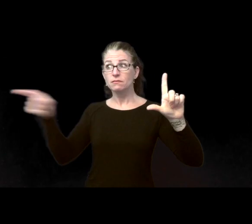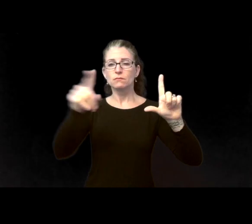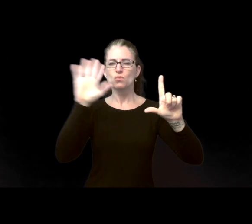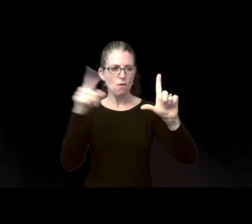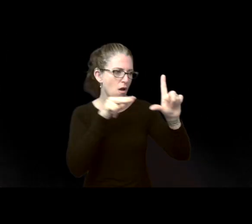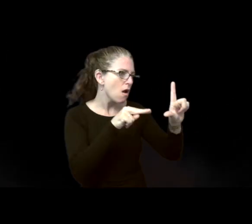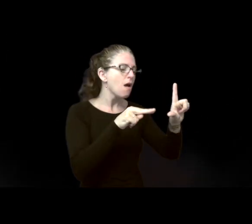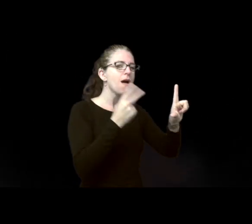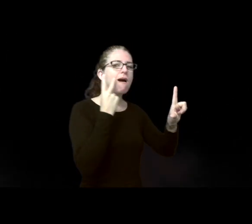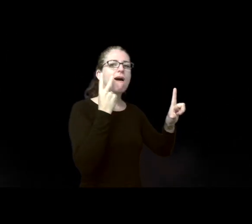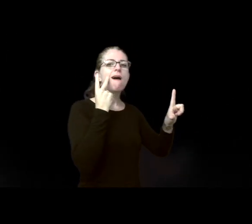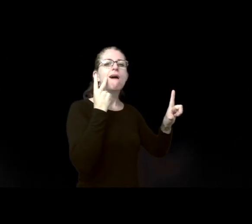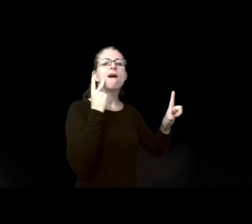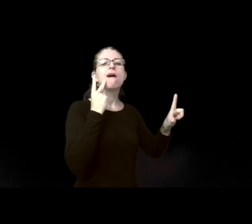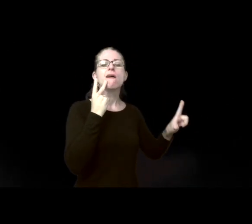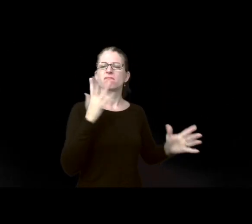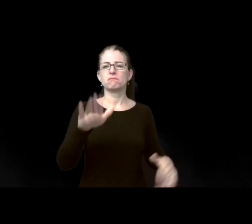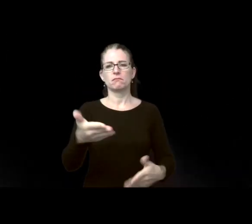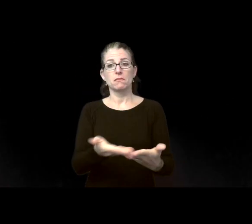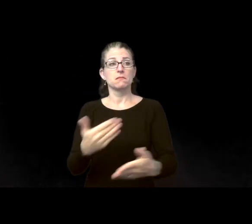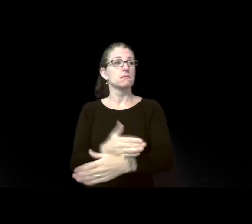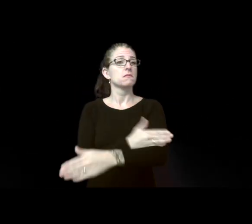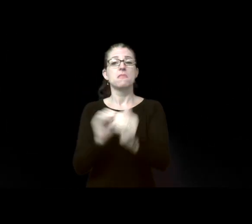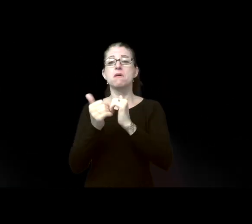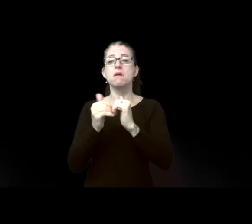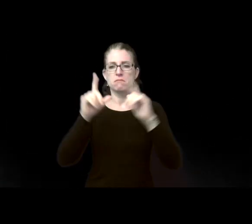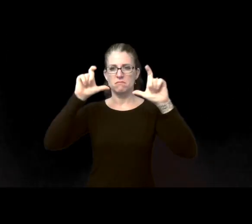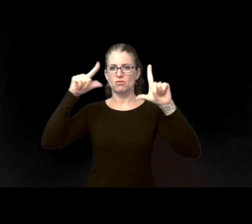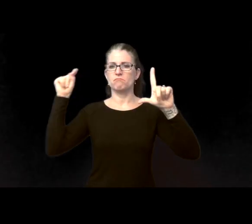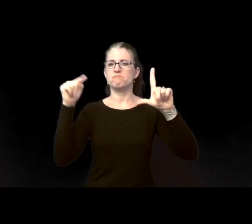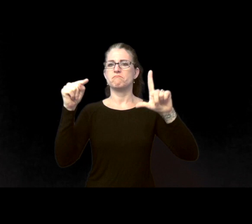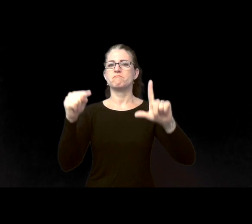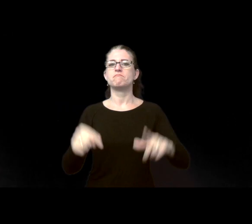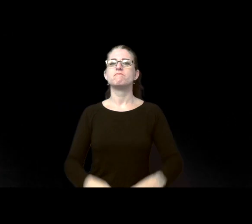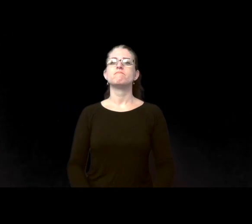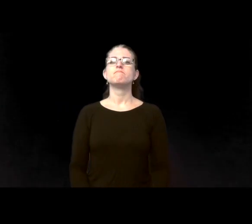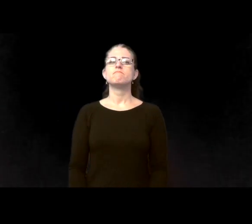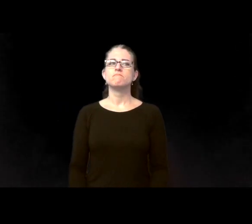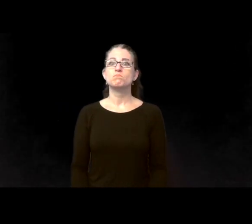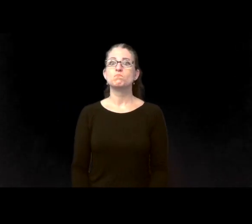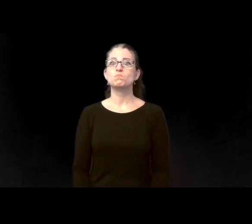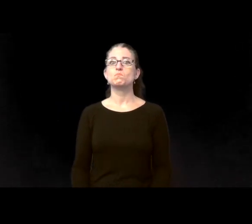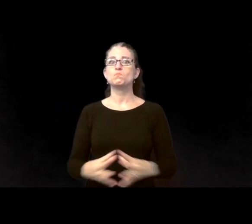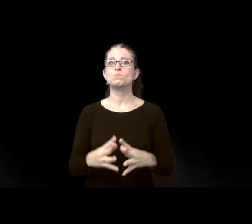picture that looks like me, then they'll see things will be better with a better headshot. headshot.